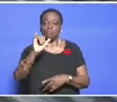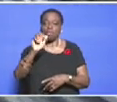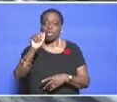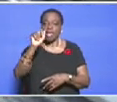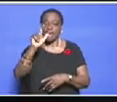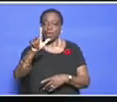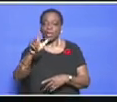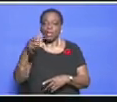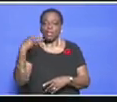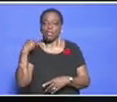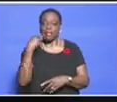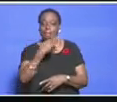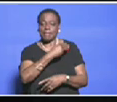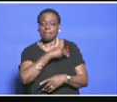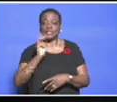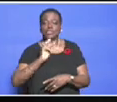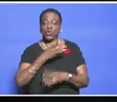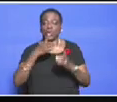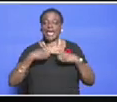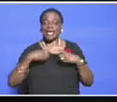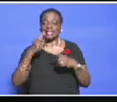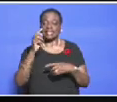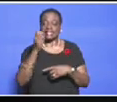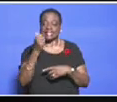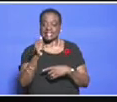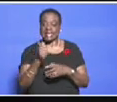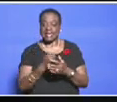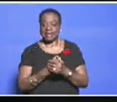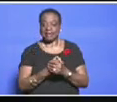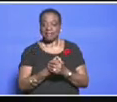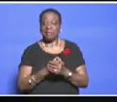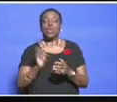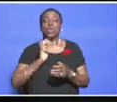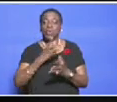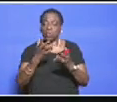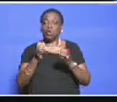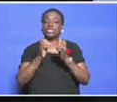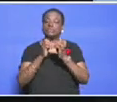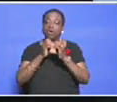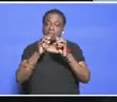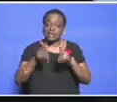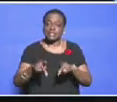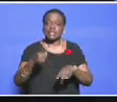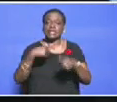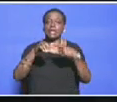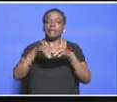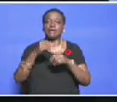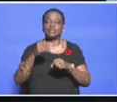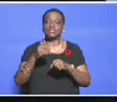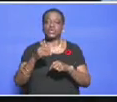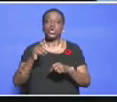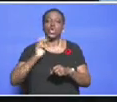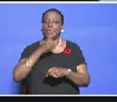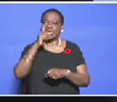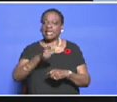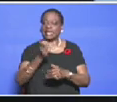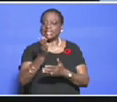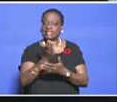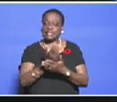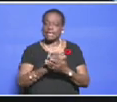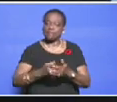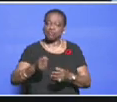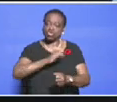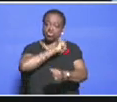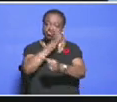some persons don't come out. But, you know, we want some more to come out because we really, really need some strong bowlers. But the ones that we have